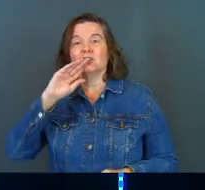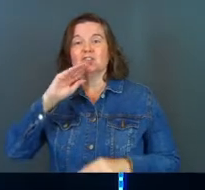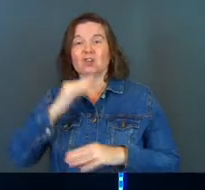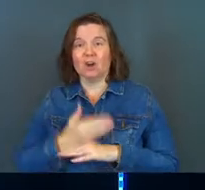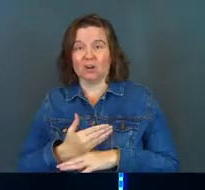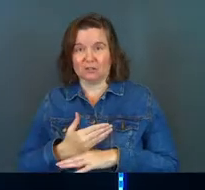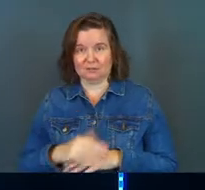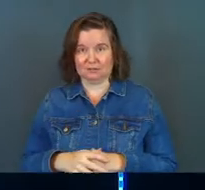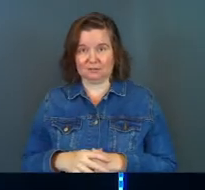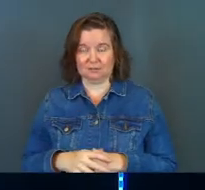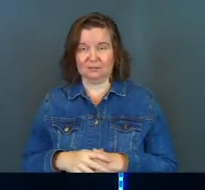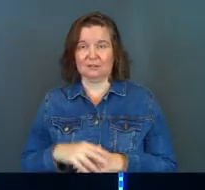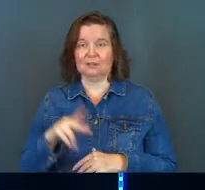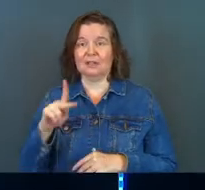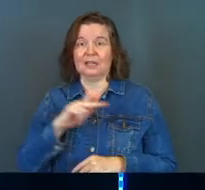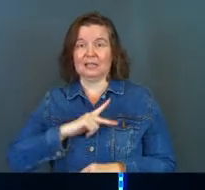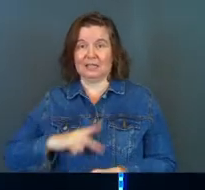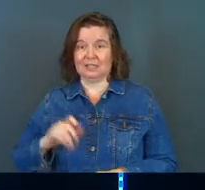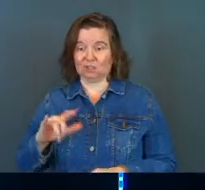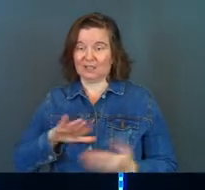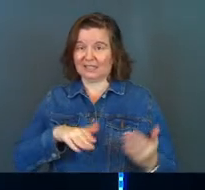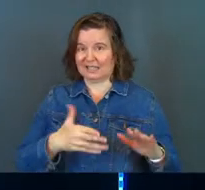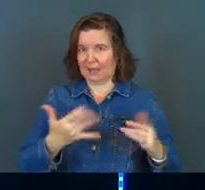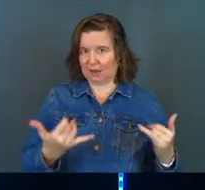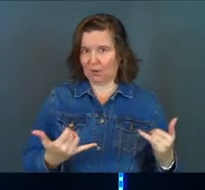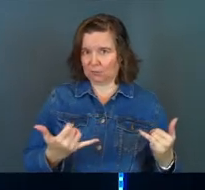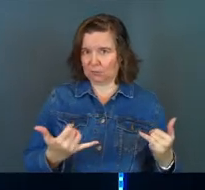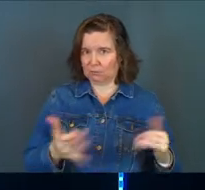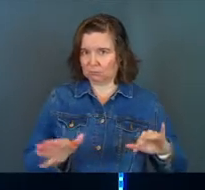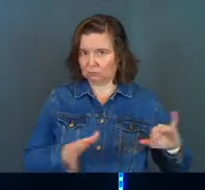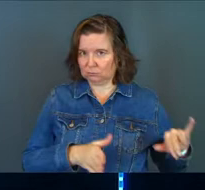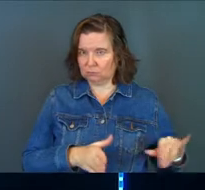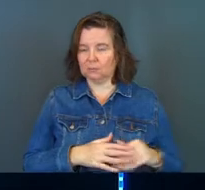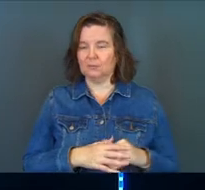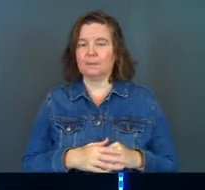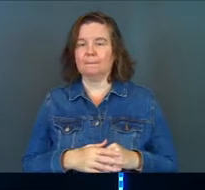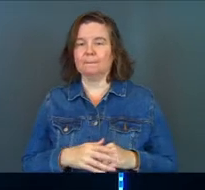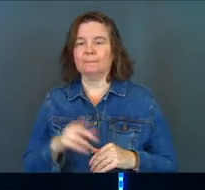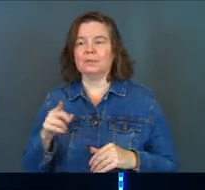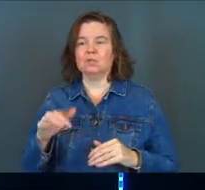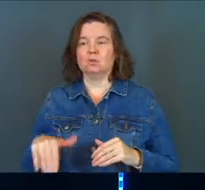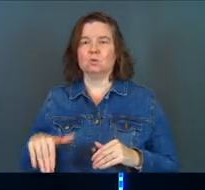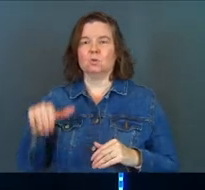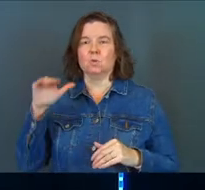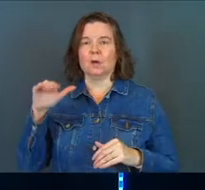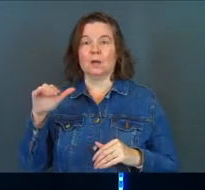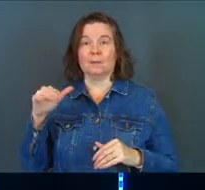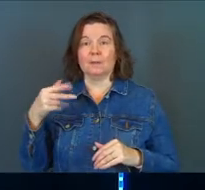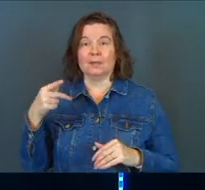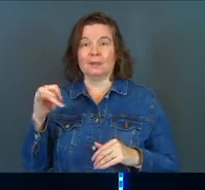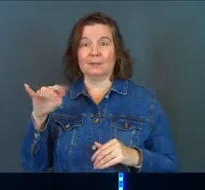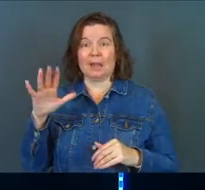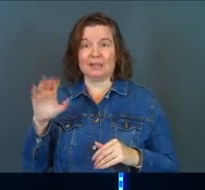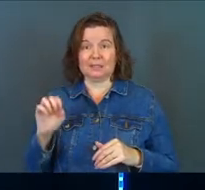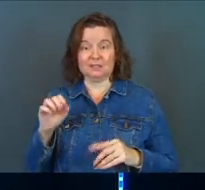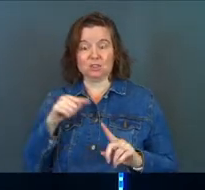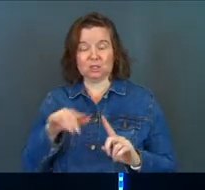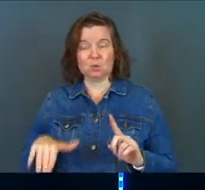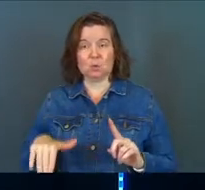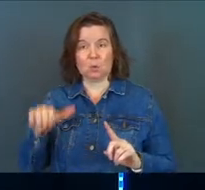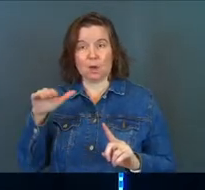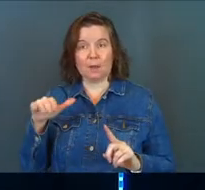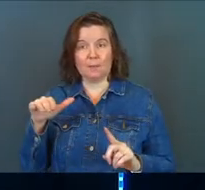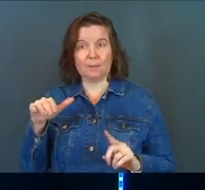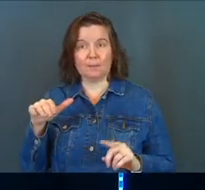daughter. King Saul is dead at this point. And she grew up in the palace. She grew